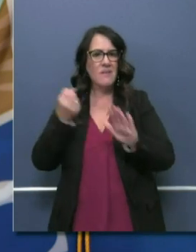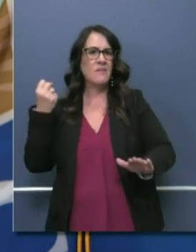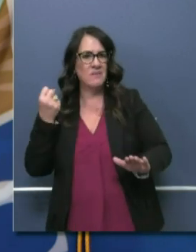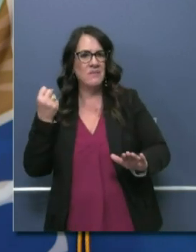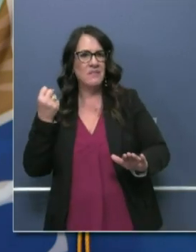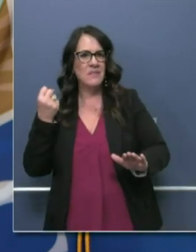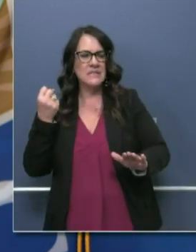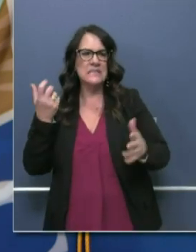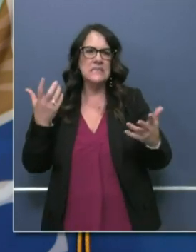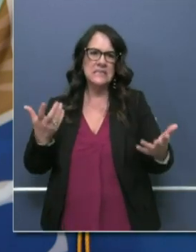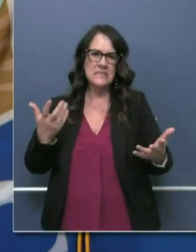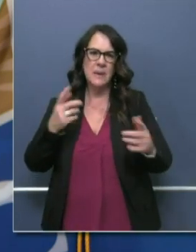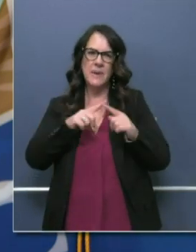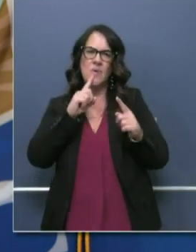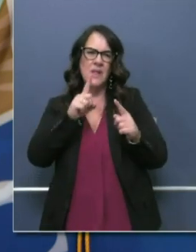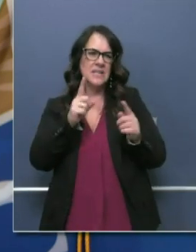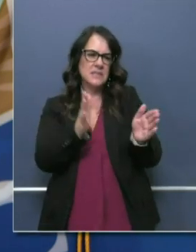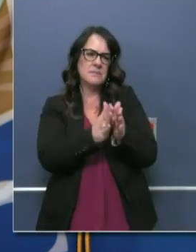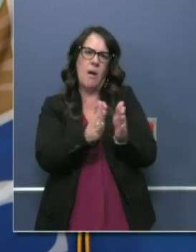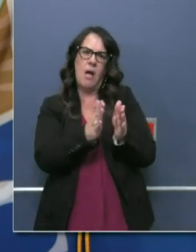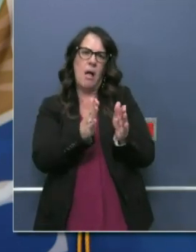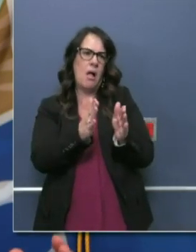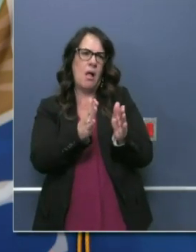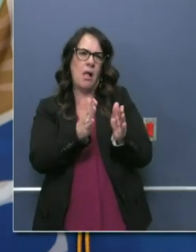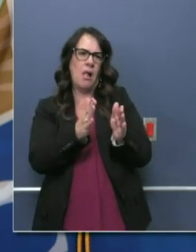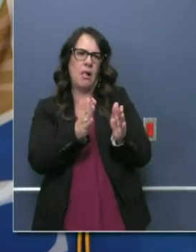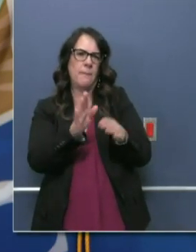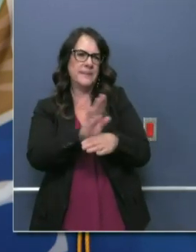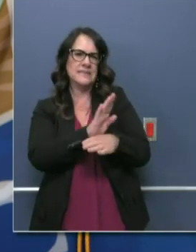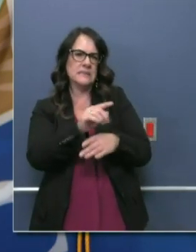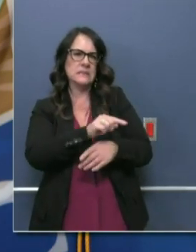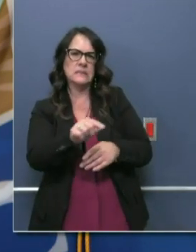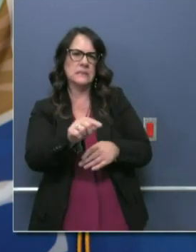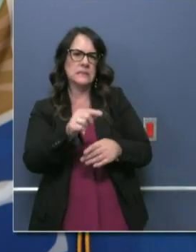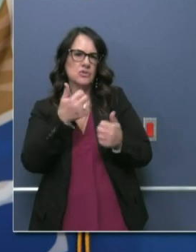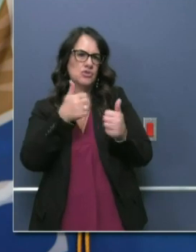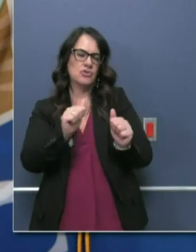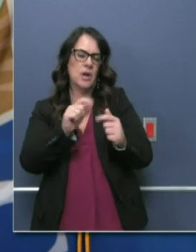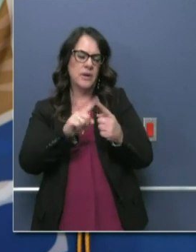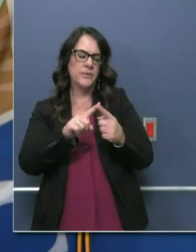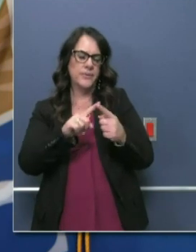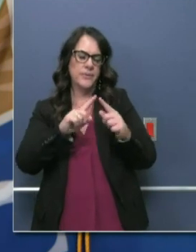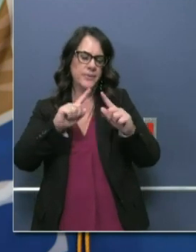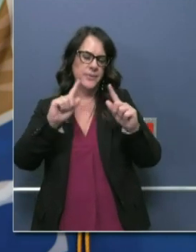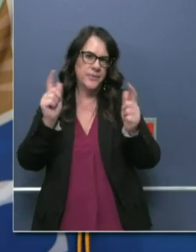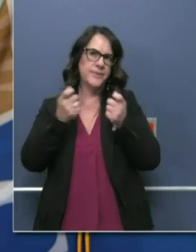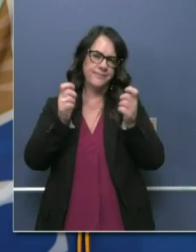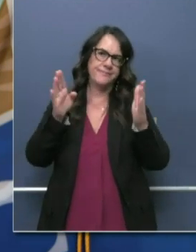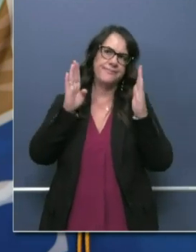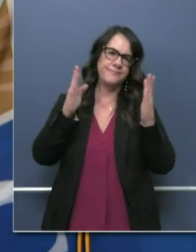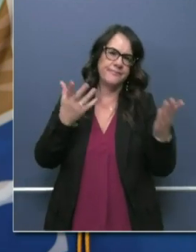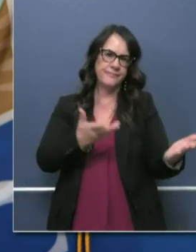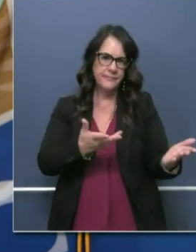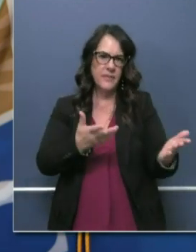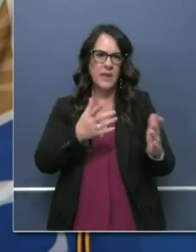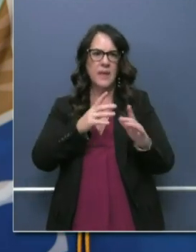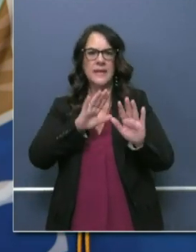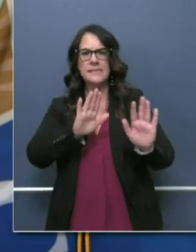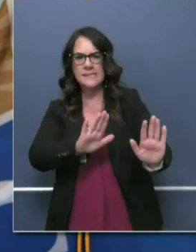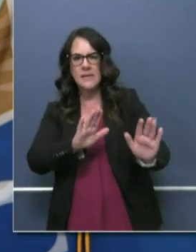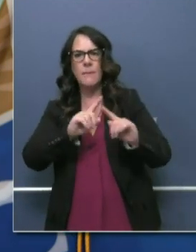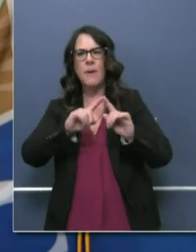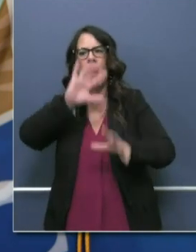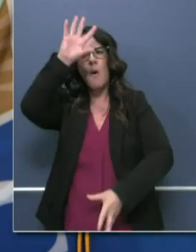a very small number, a handful. They get tons of attention, some of these places, but they're de minimis in terms of the aggregate